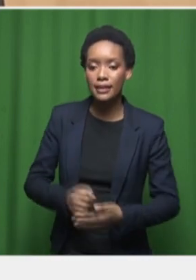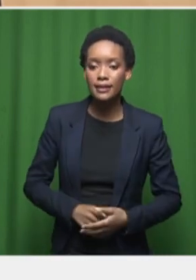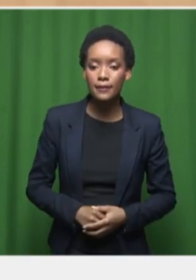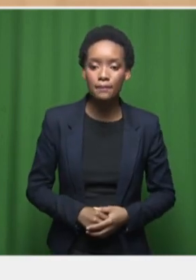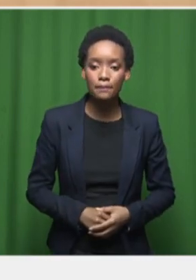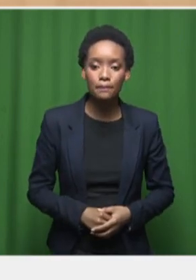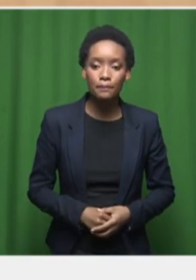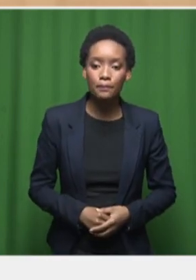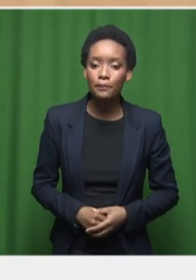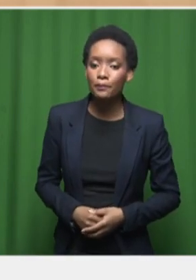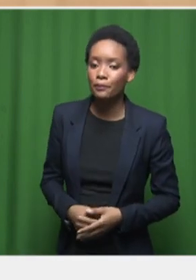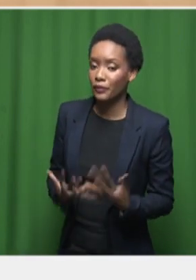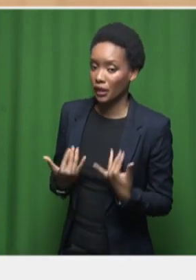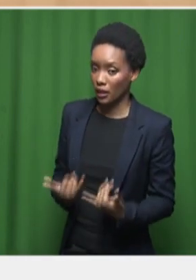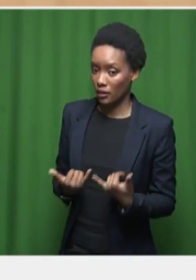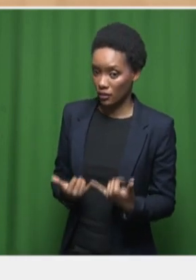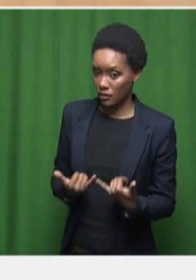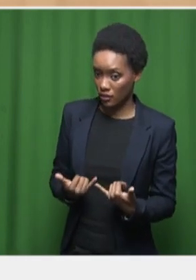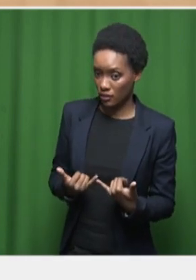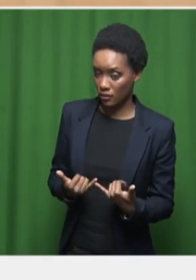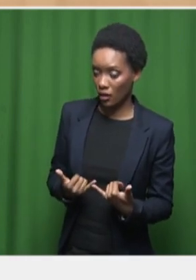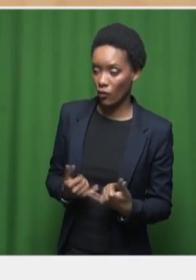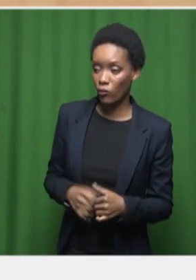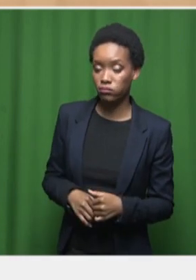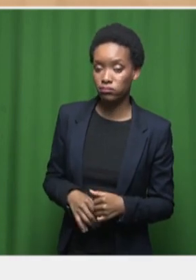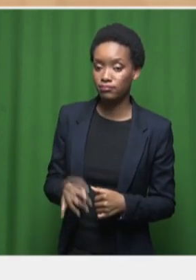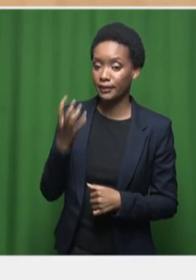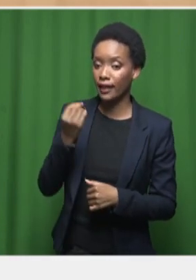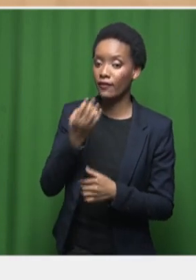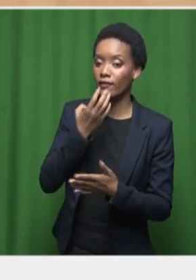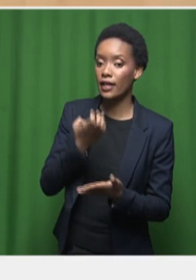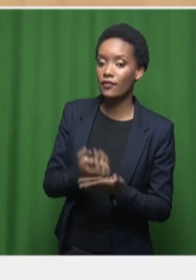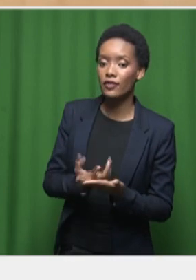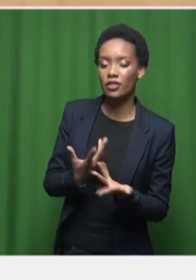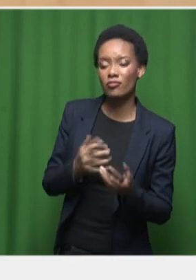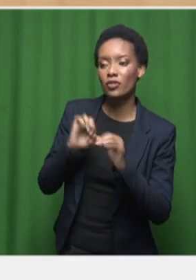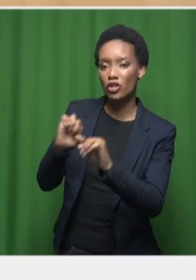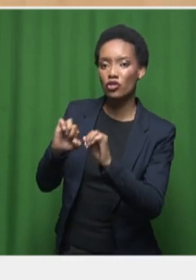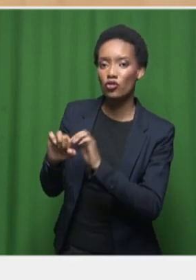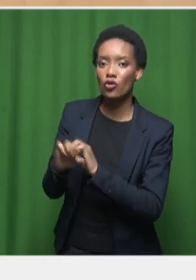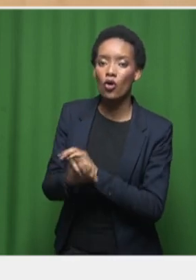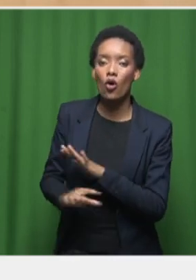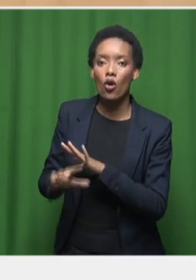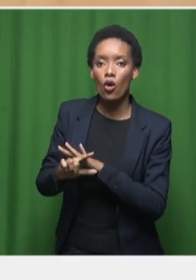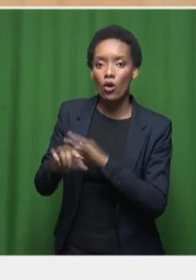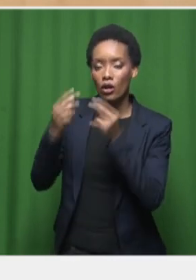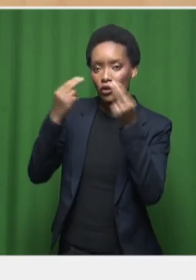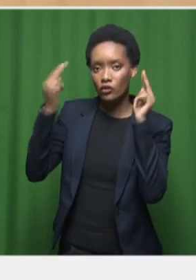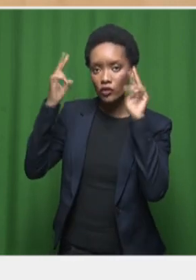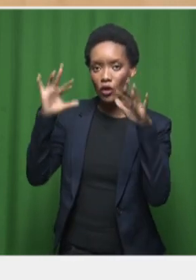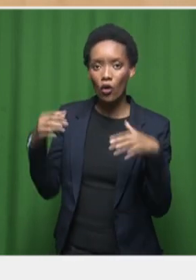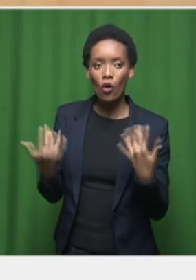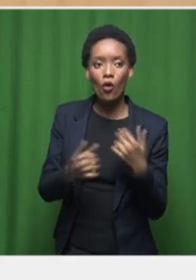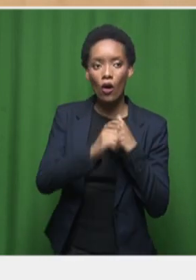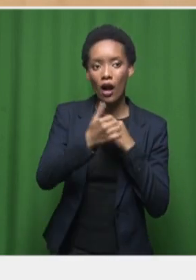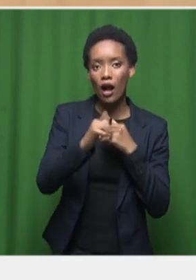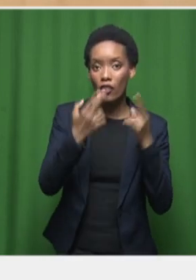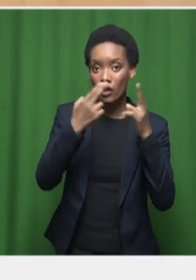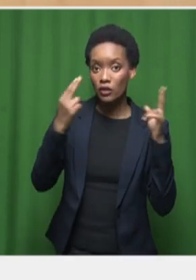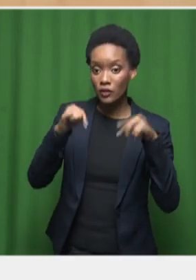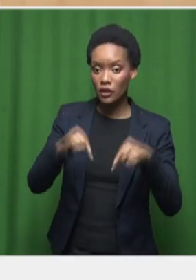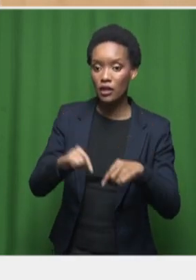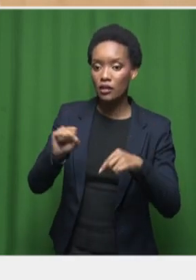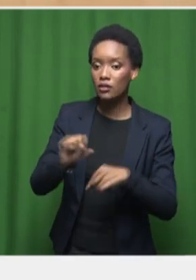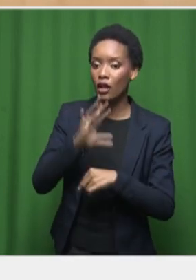right now, Badru, has there been any evidence locally at your university or any others that you know of locally where students have